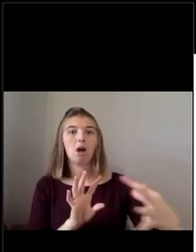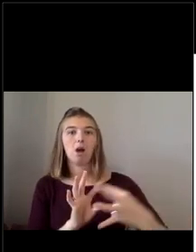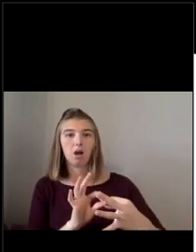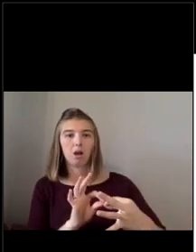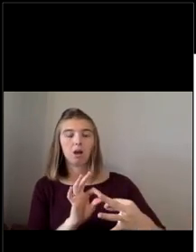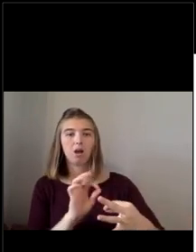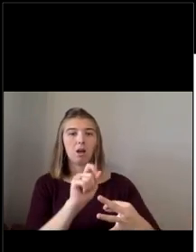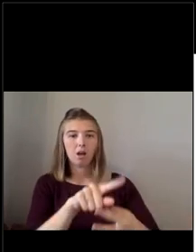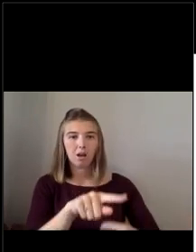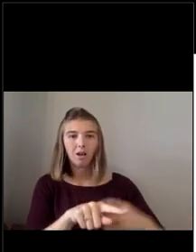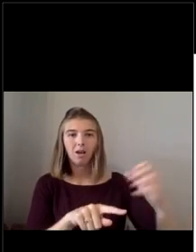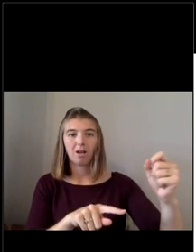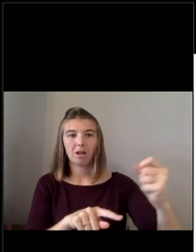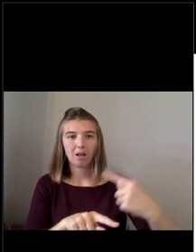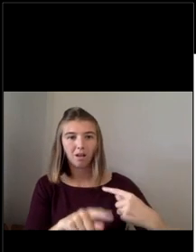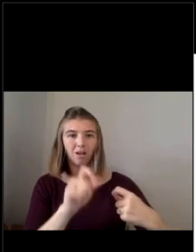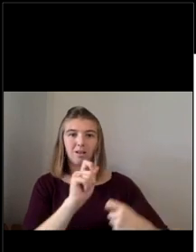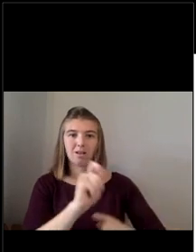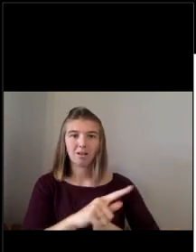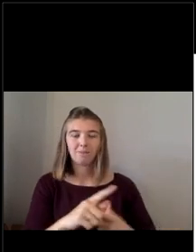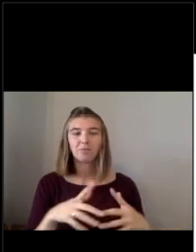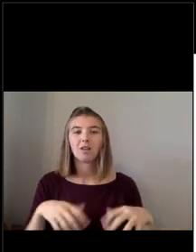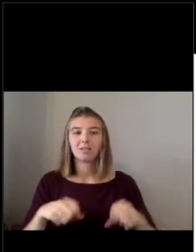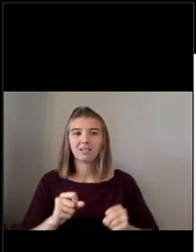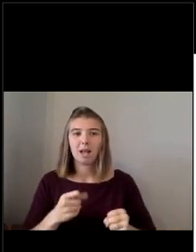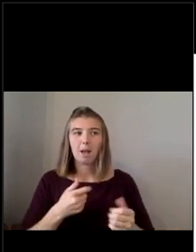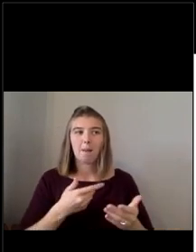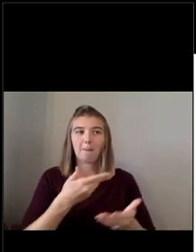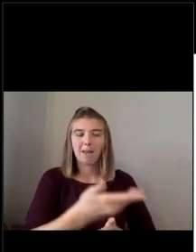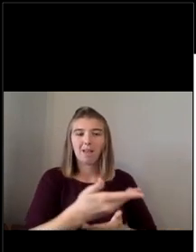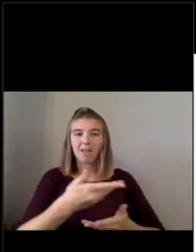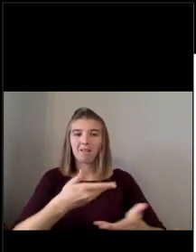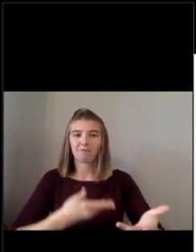begin to weave together those common threads in a way that